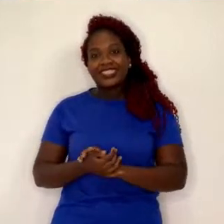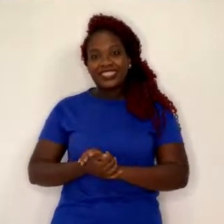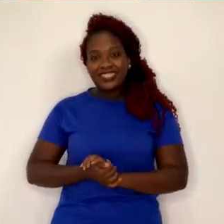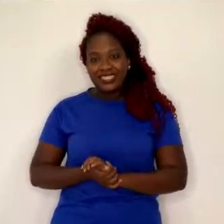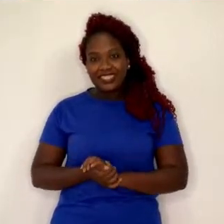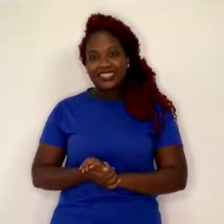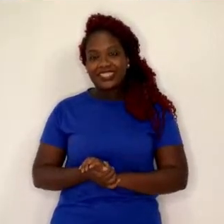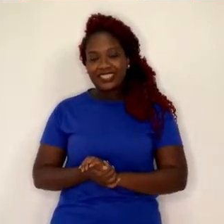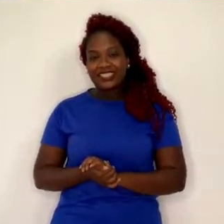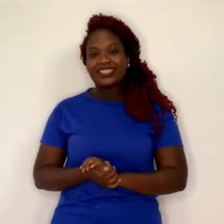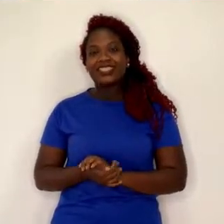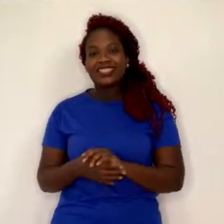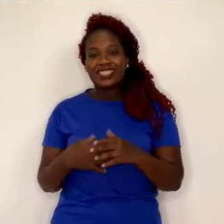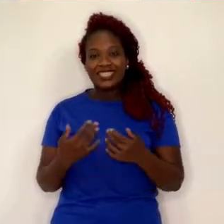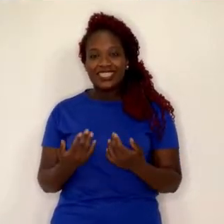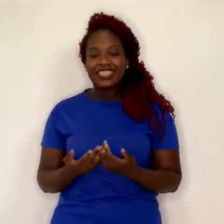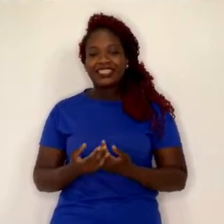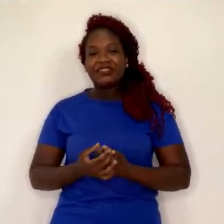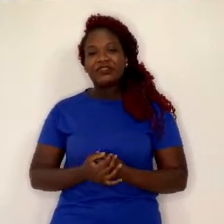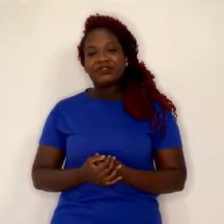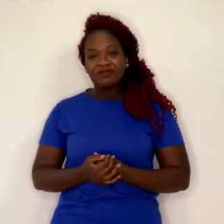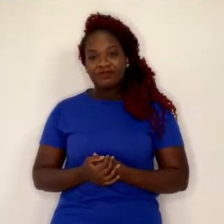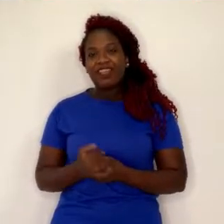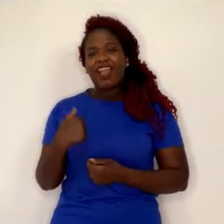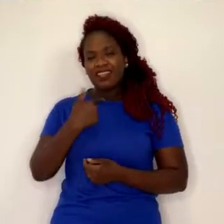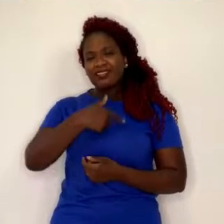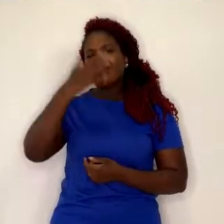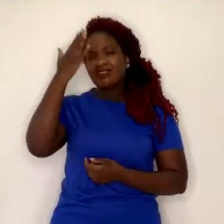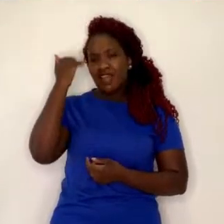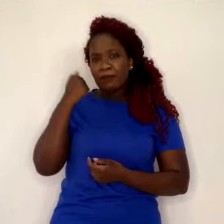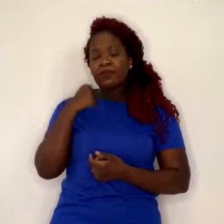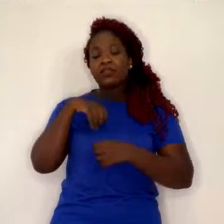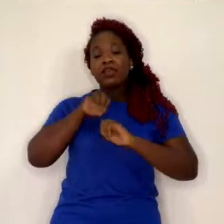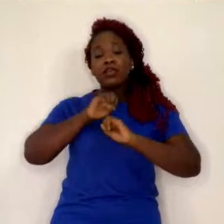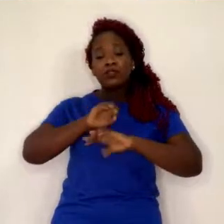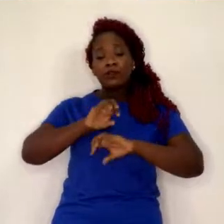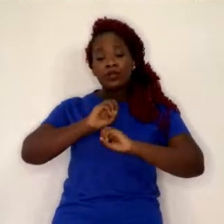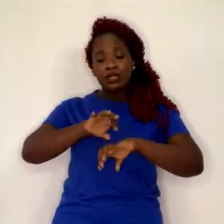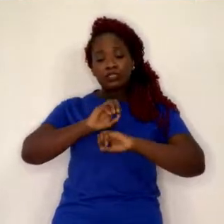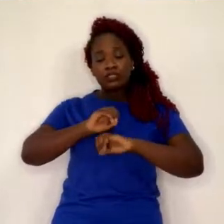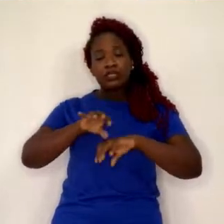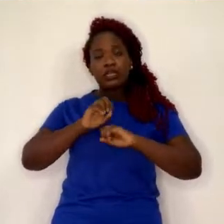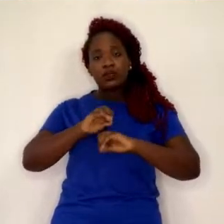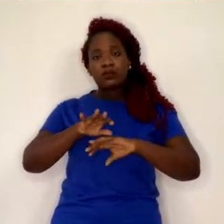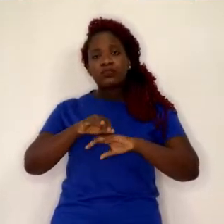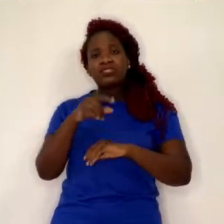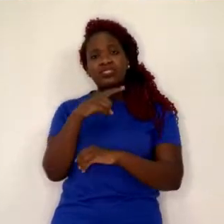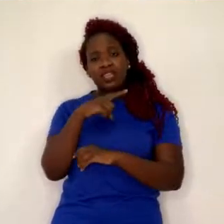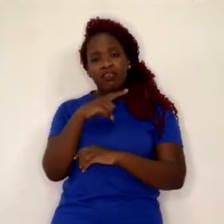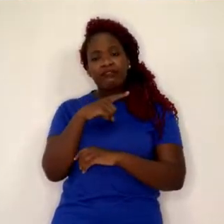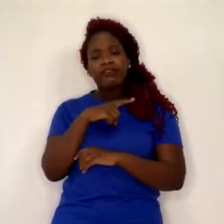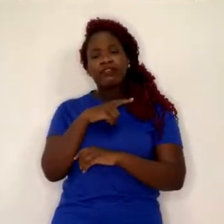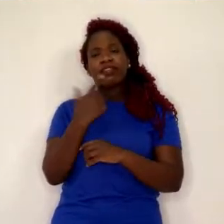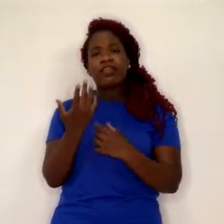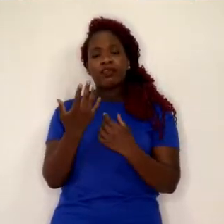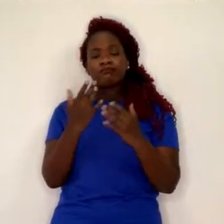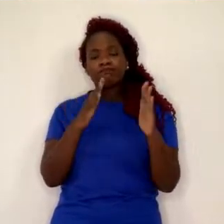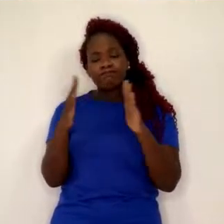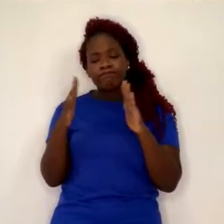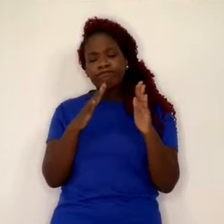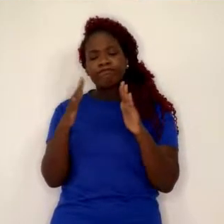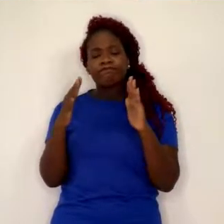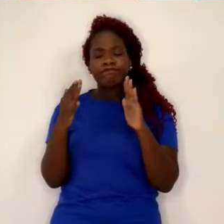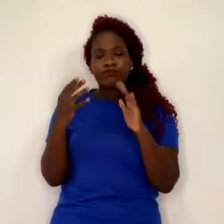the exclusion over the history of Brazil. We know that education has